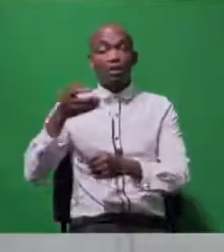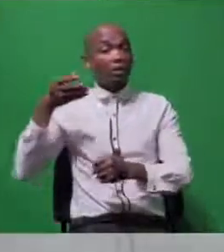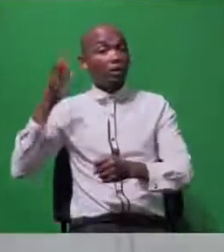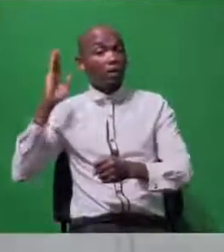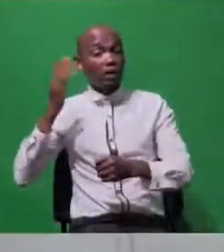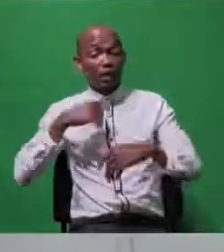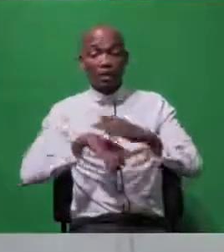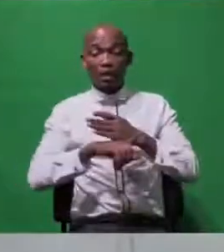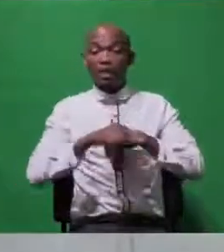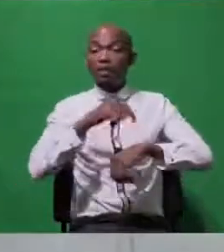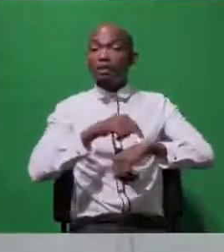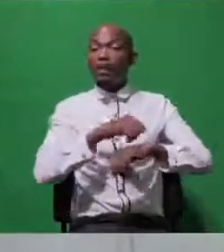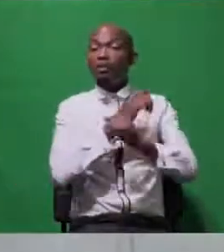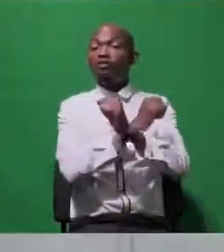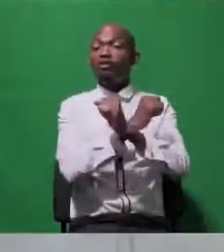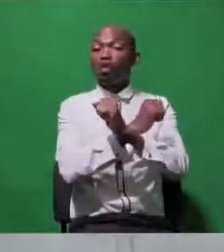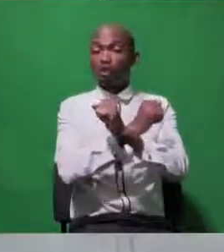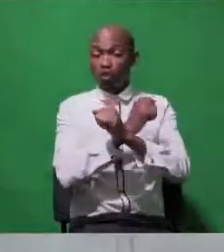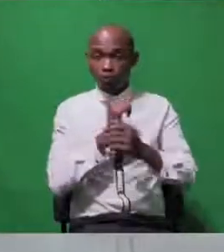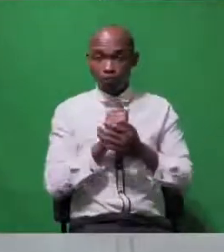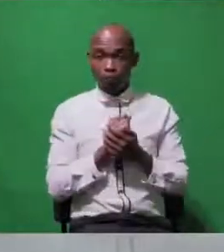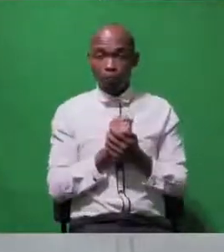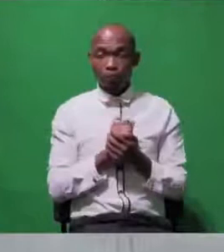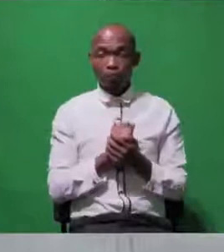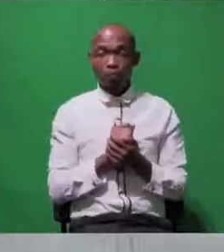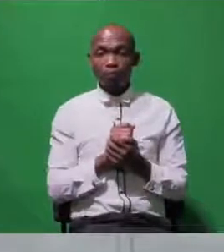So, colonial social services.